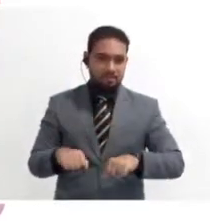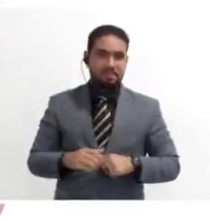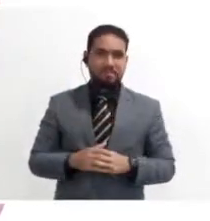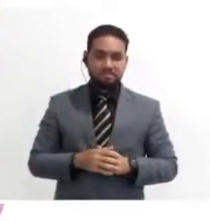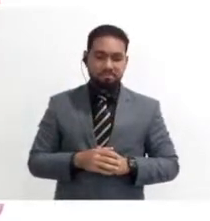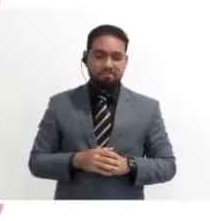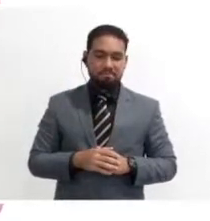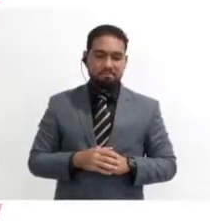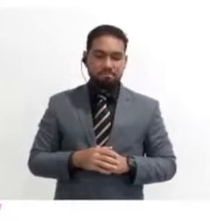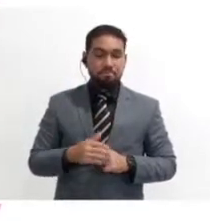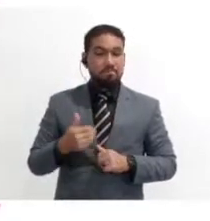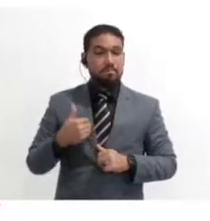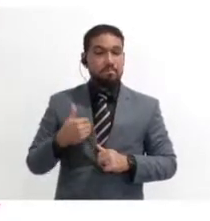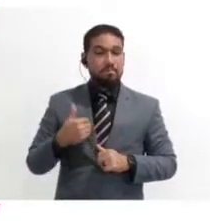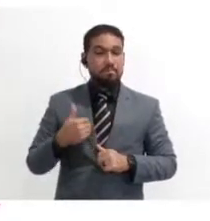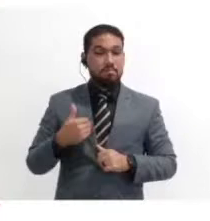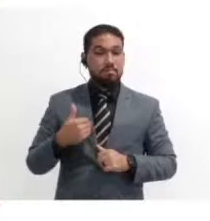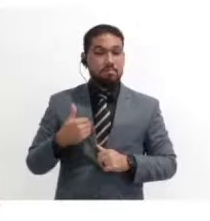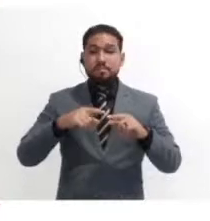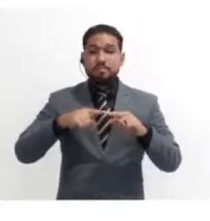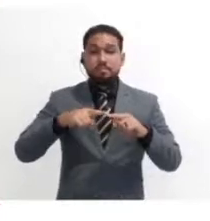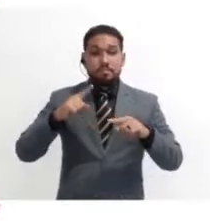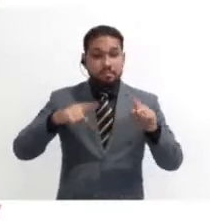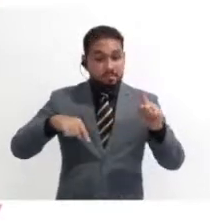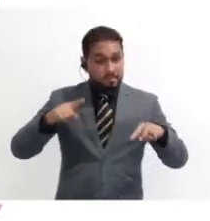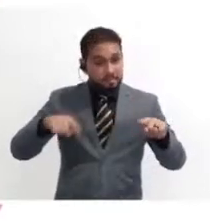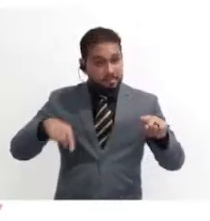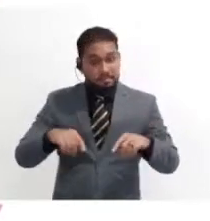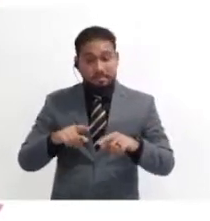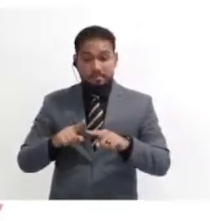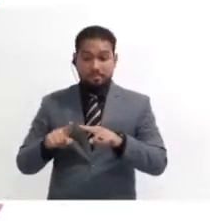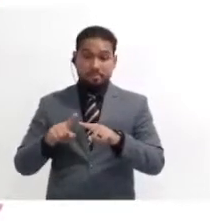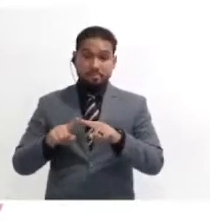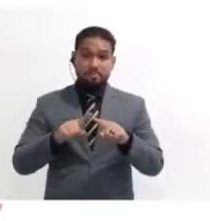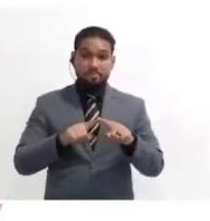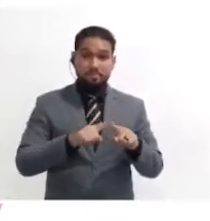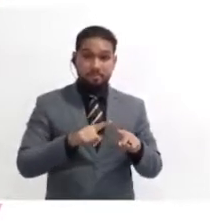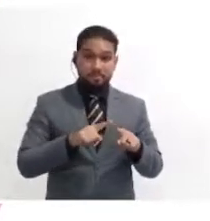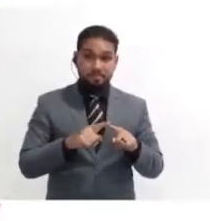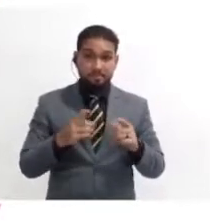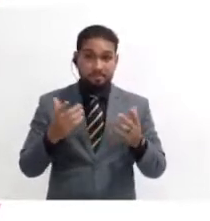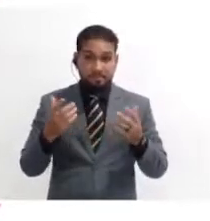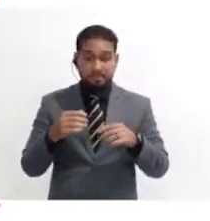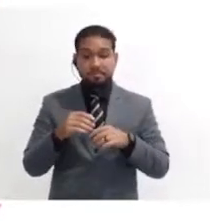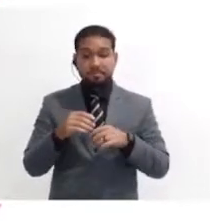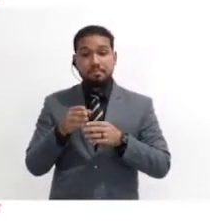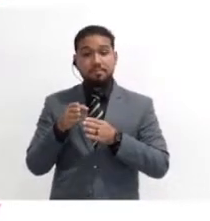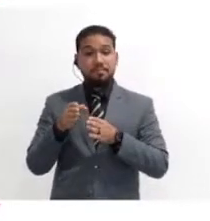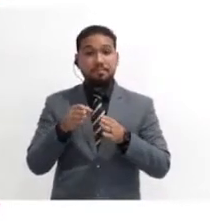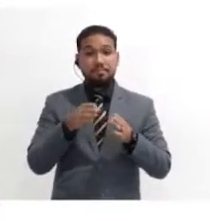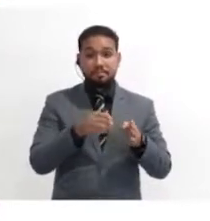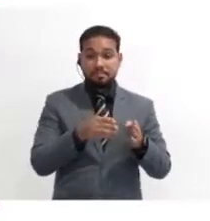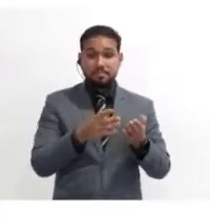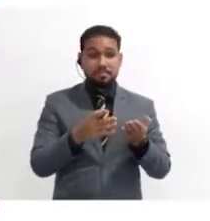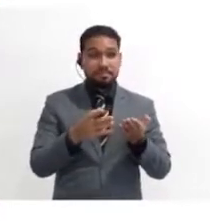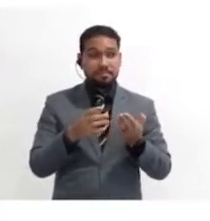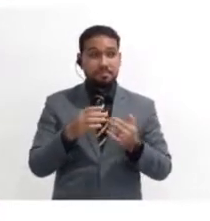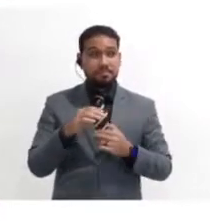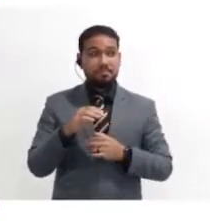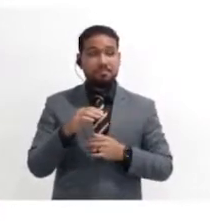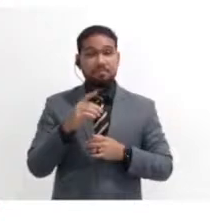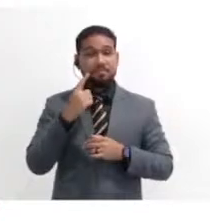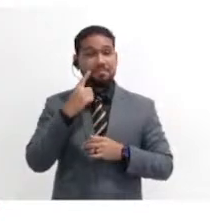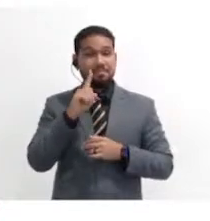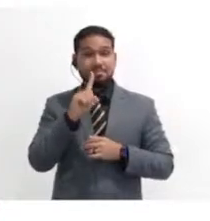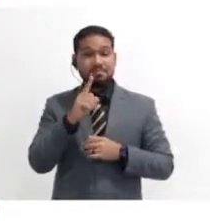sizes, and numbers of balls on these different PBGAs. And a subset of PBGAs